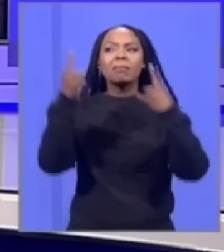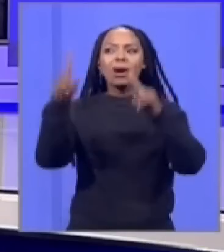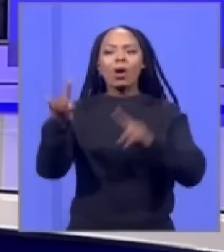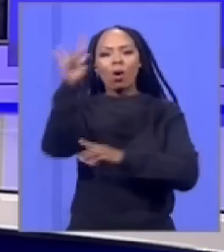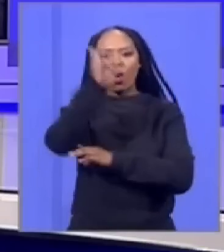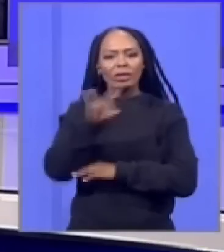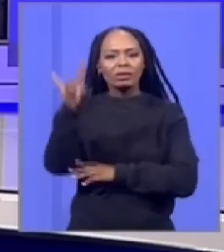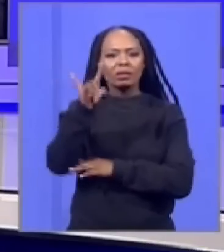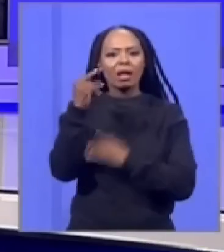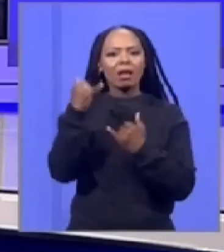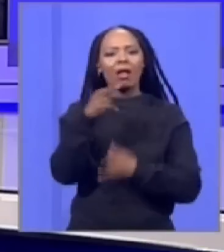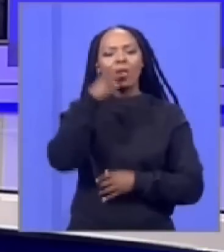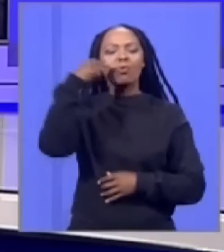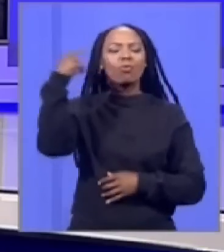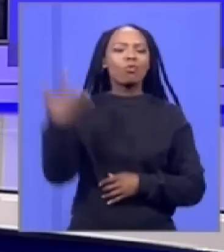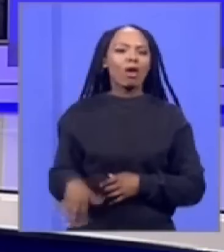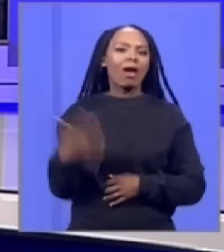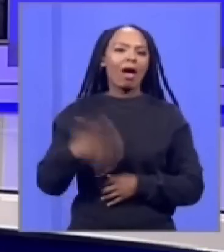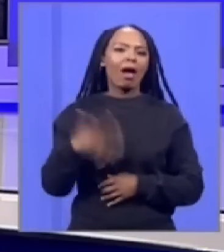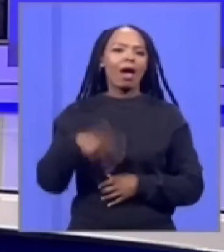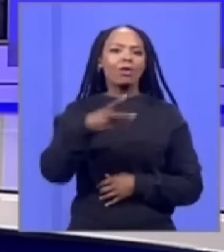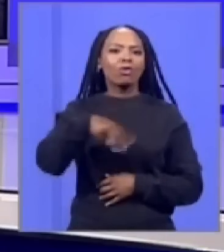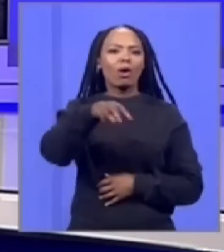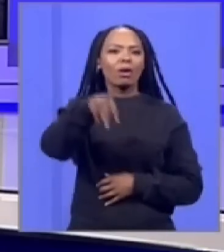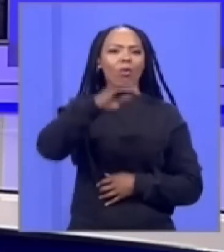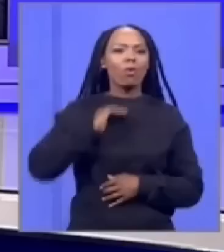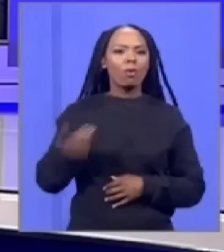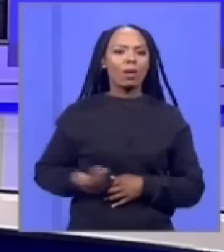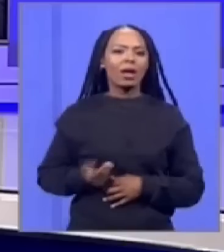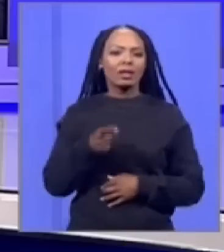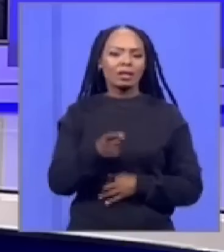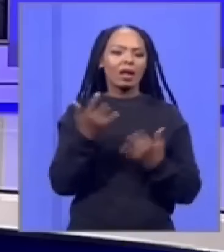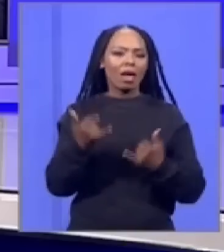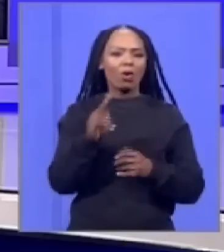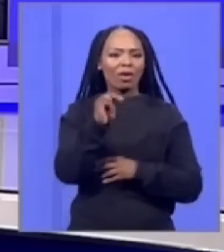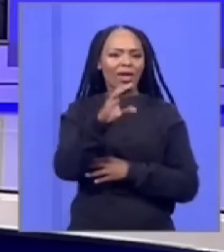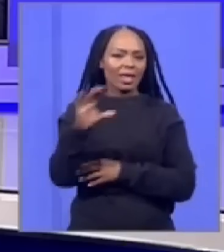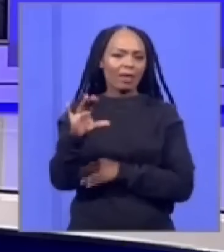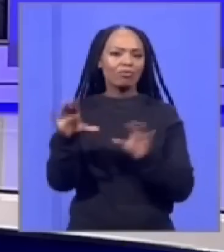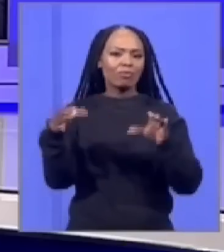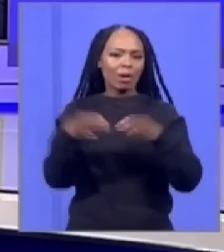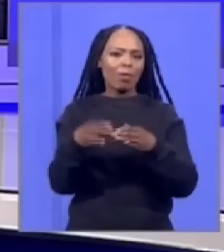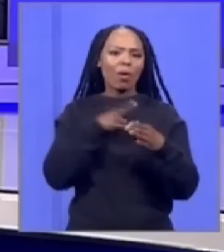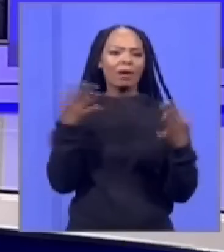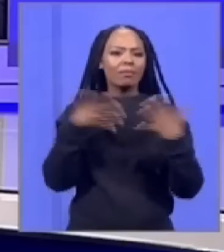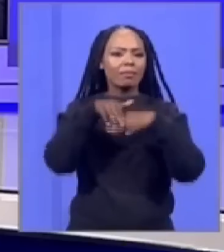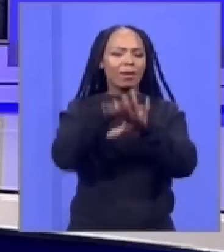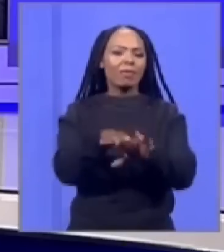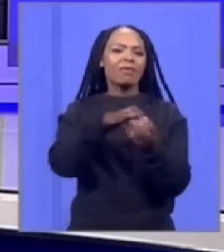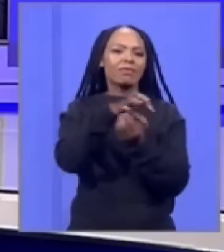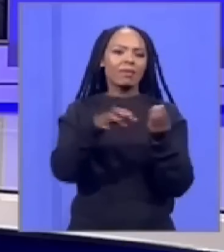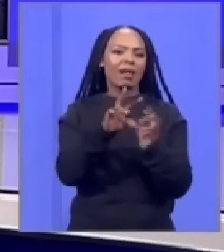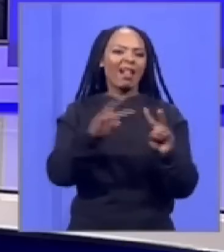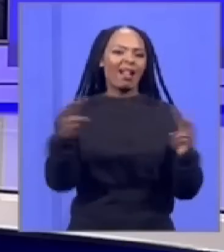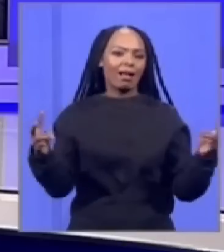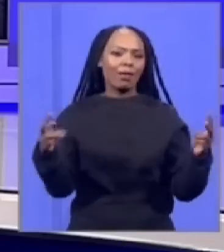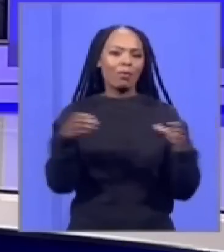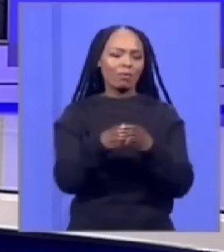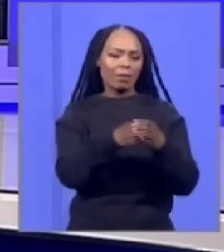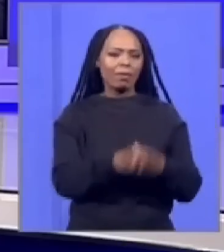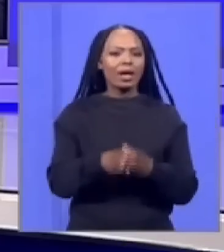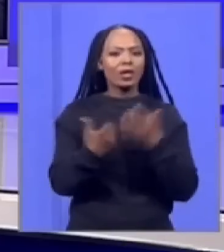tse rothisang mathe. Northern Cape Women in Tourism e re maikemisetso a sena ko kopanya malapa a fapaneng hore a be mmoho hore a fumane